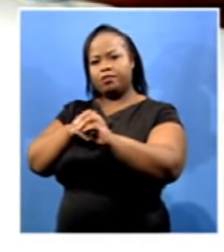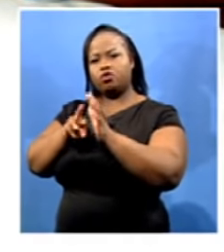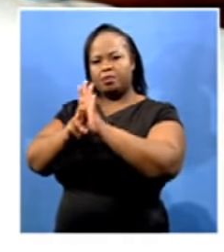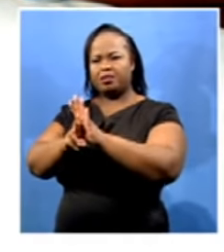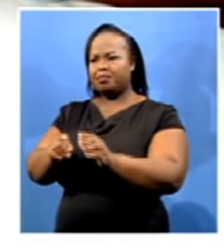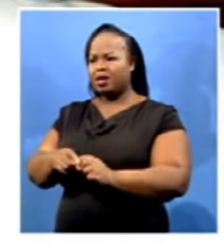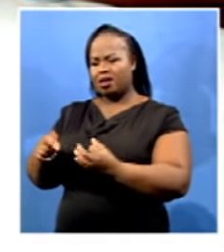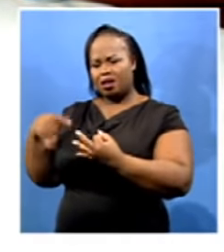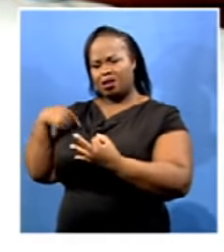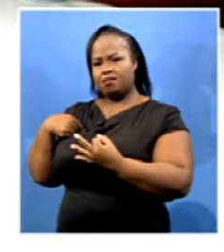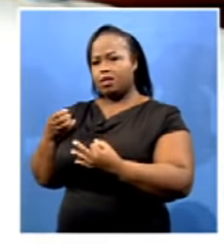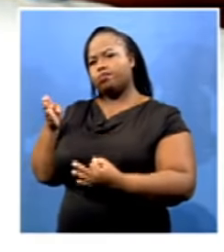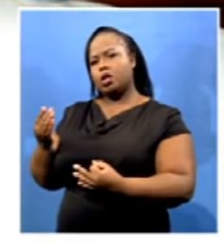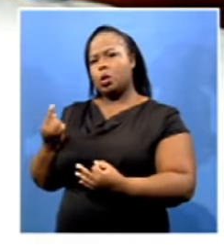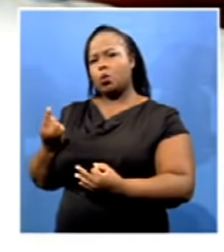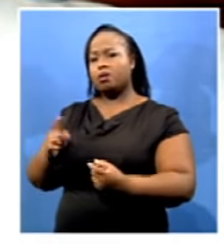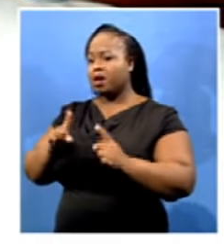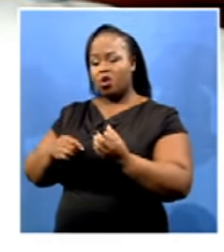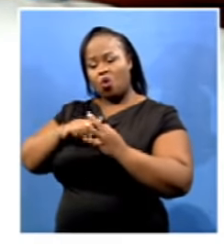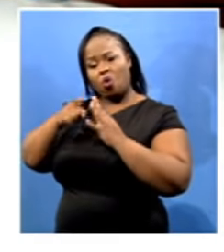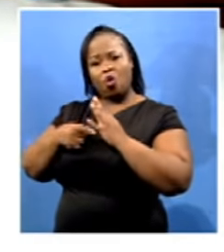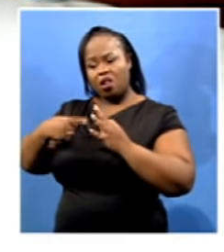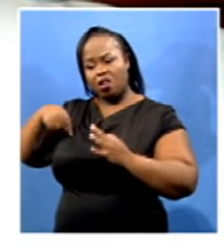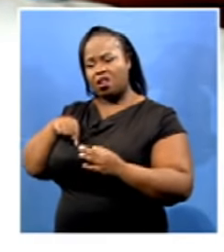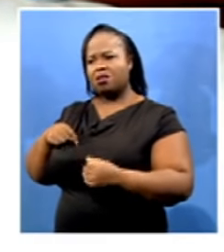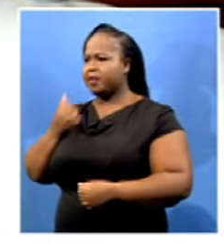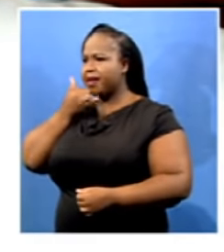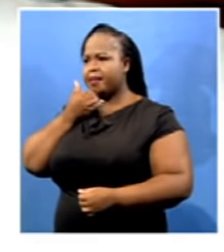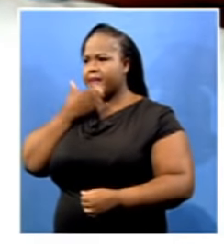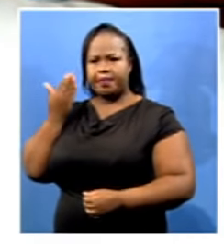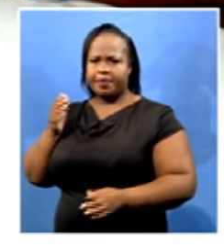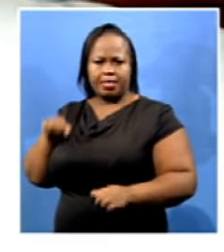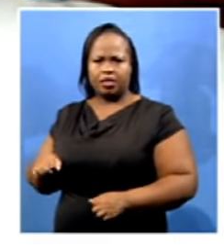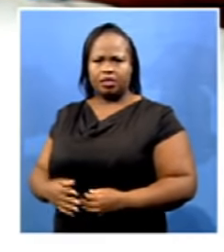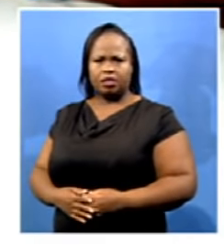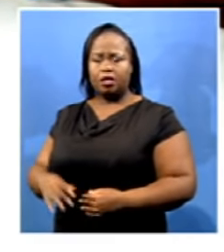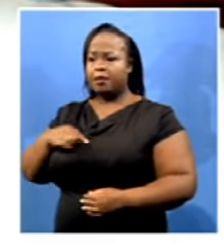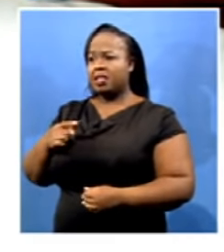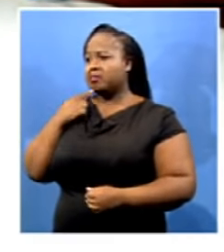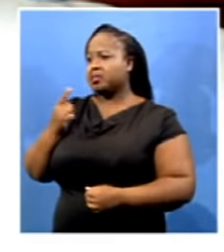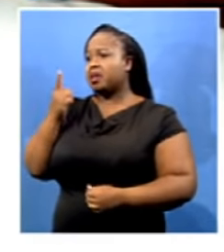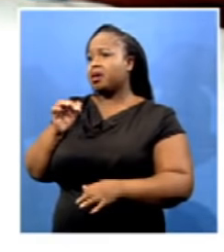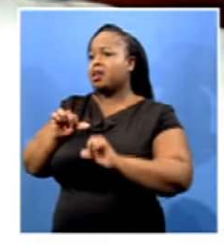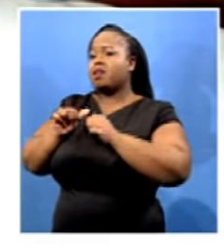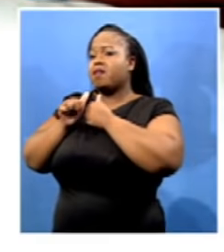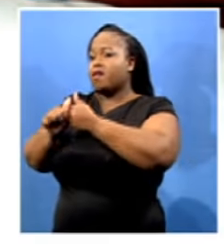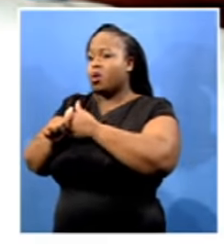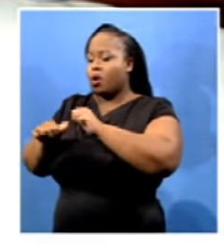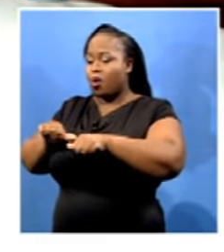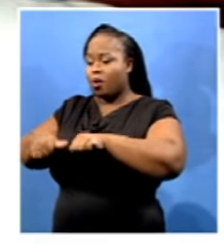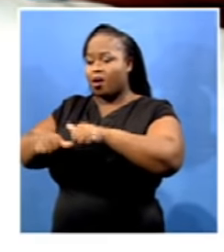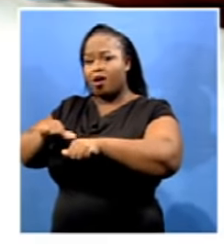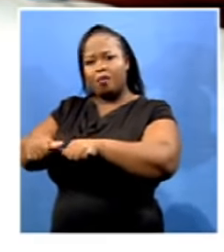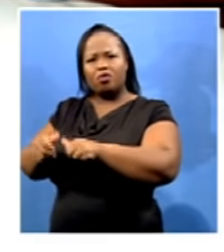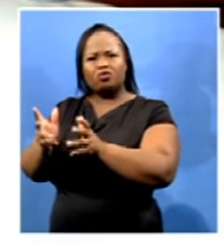unhappy. And, you know, for all intents and purposes, yes, they followed procedure. But did they follow procedure?